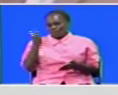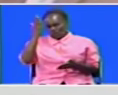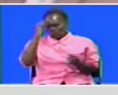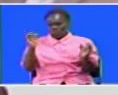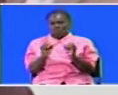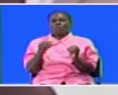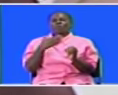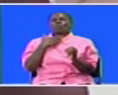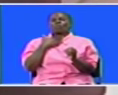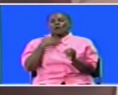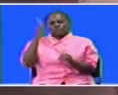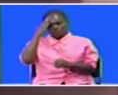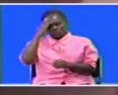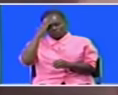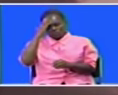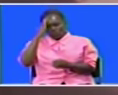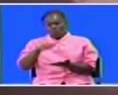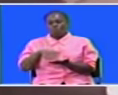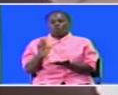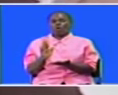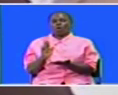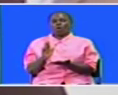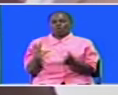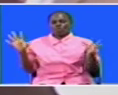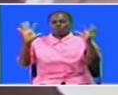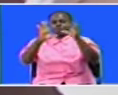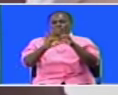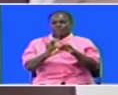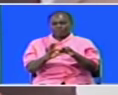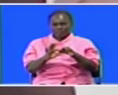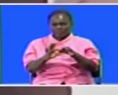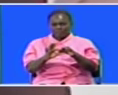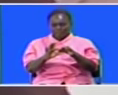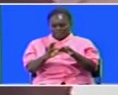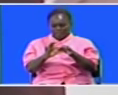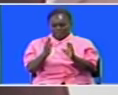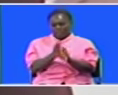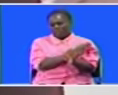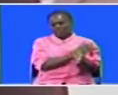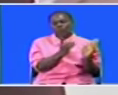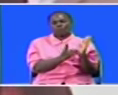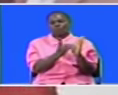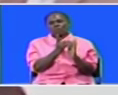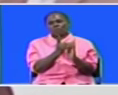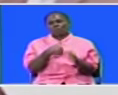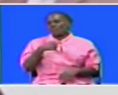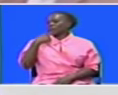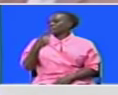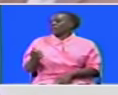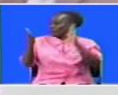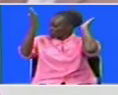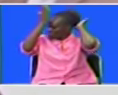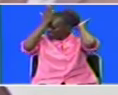lakini nataka tujuane, ambaye amesema umoja mbele ya maendeleo. Mimi nataka nikuambie